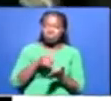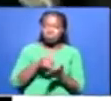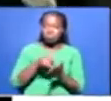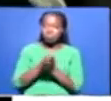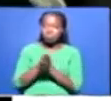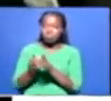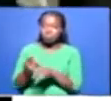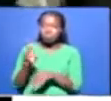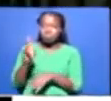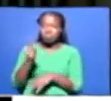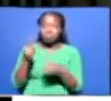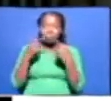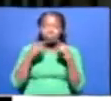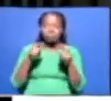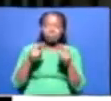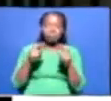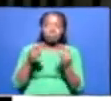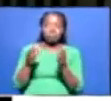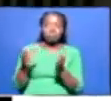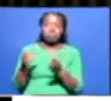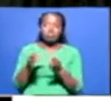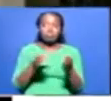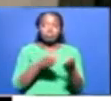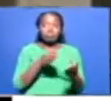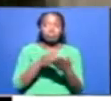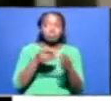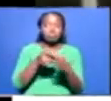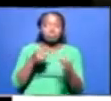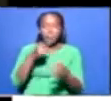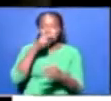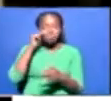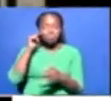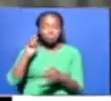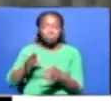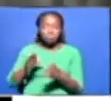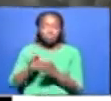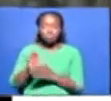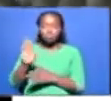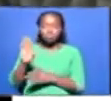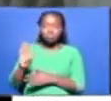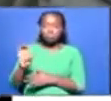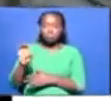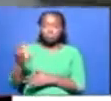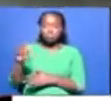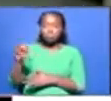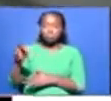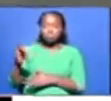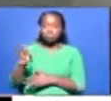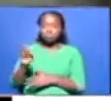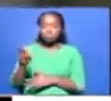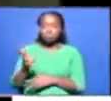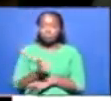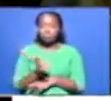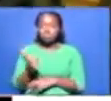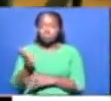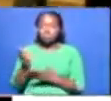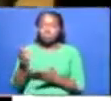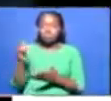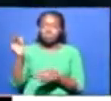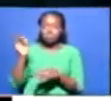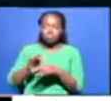U.K. has announced a fresh package of sanctions on Russia and Belarus in response to invasion of Ukraine, targeting